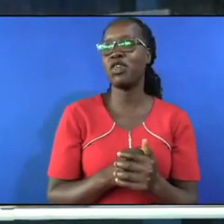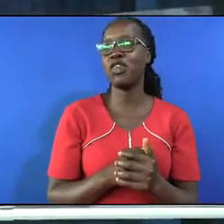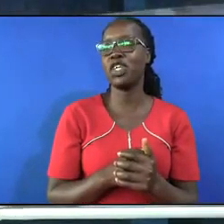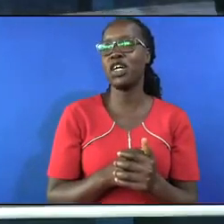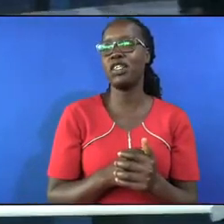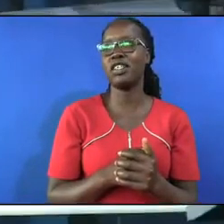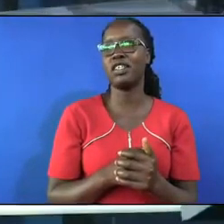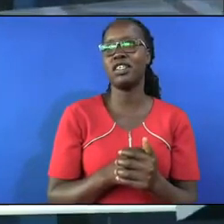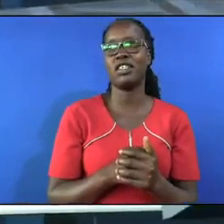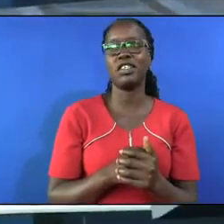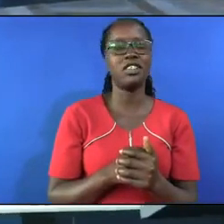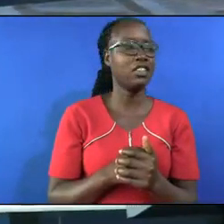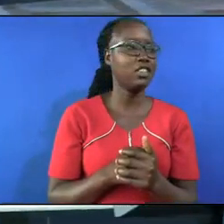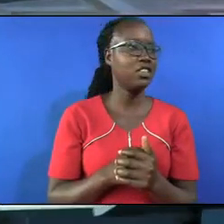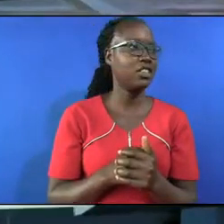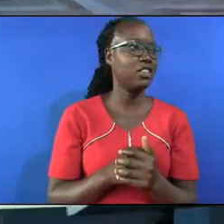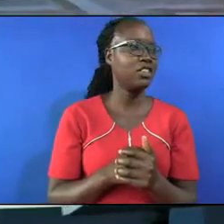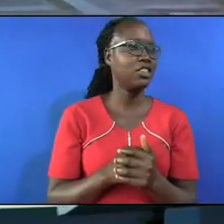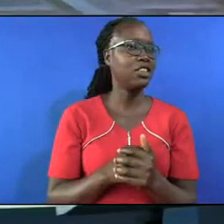Yes?